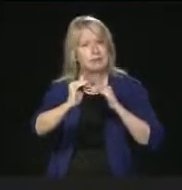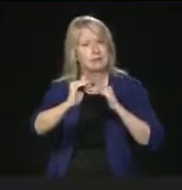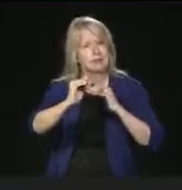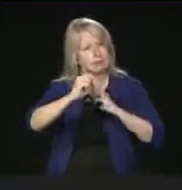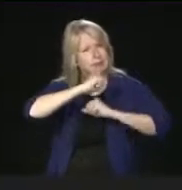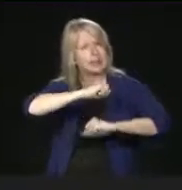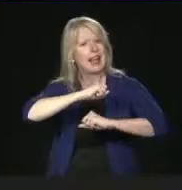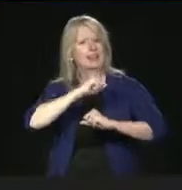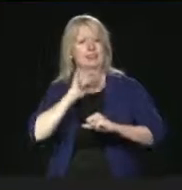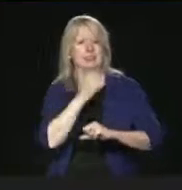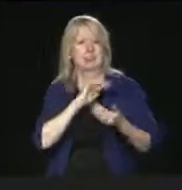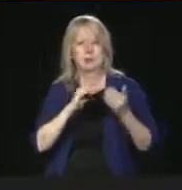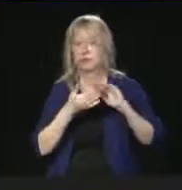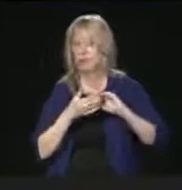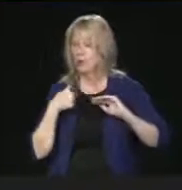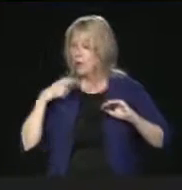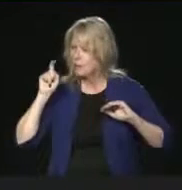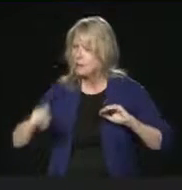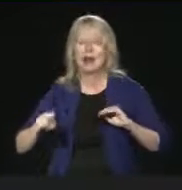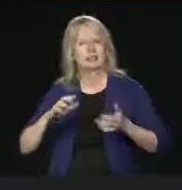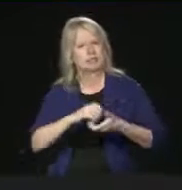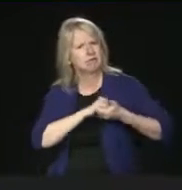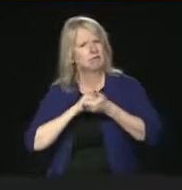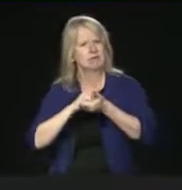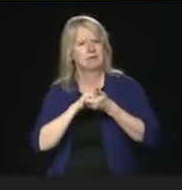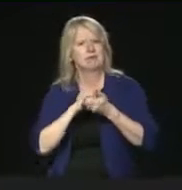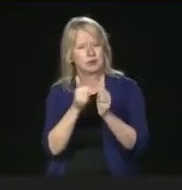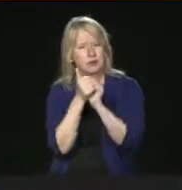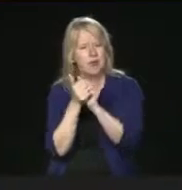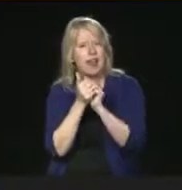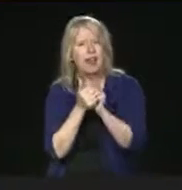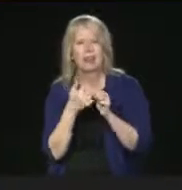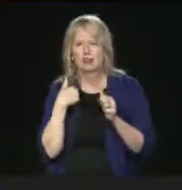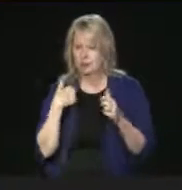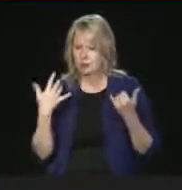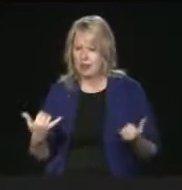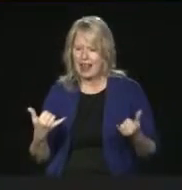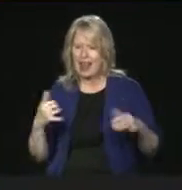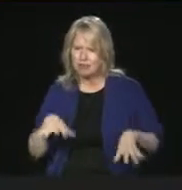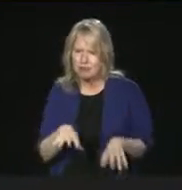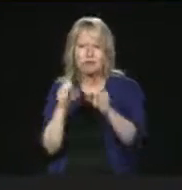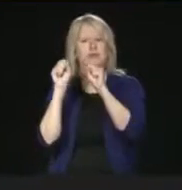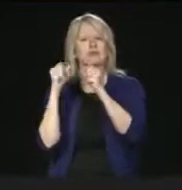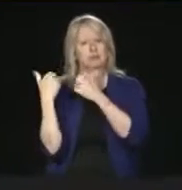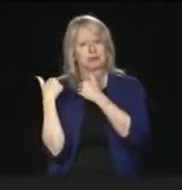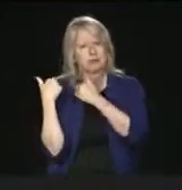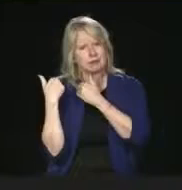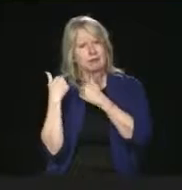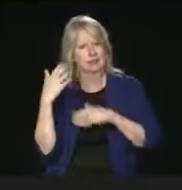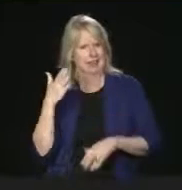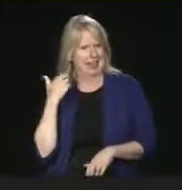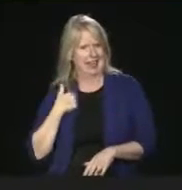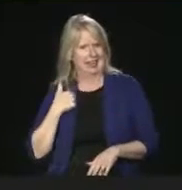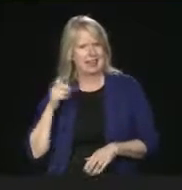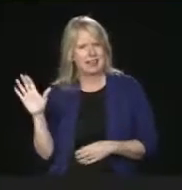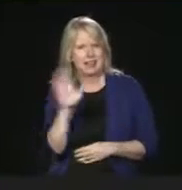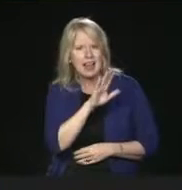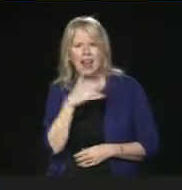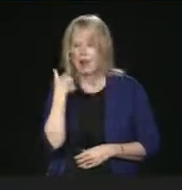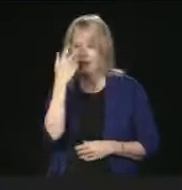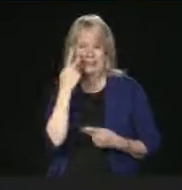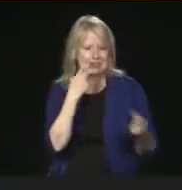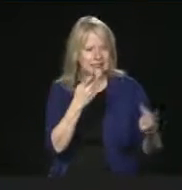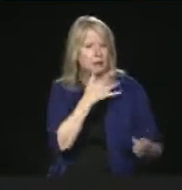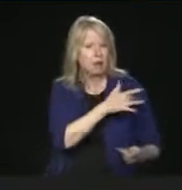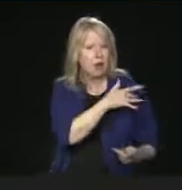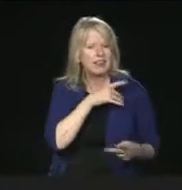and we absolutely must do that. We are taking measures as a country, the provinces as well. We are